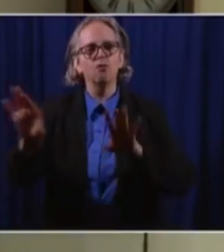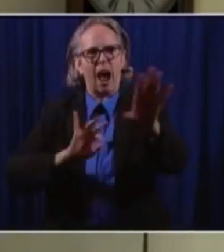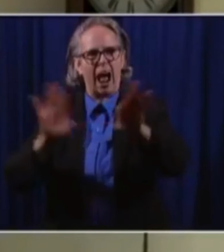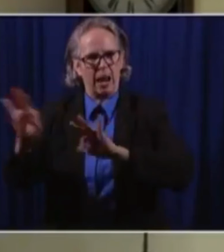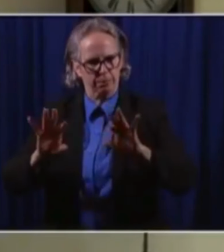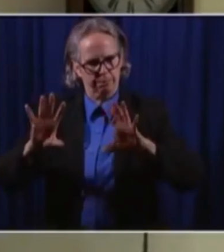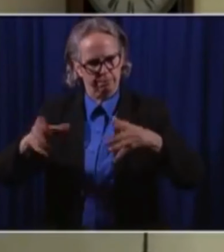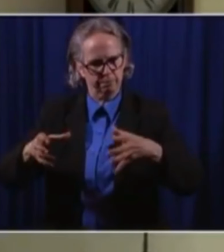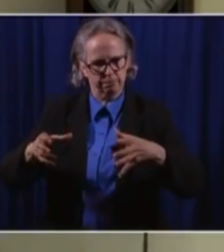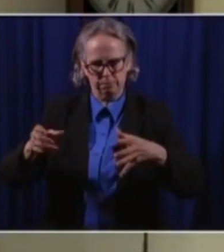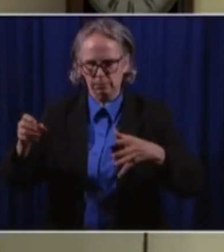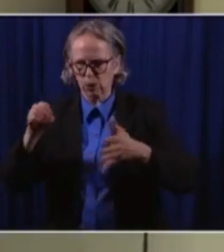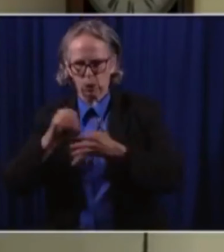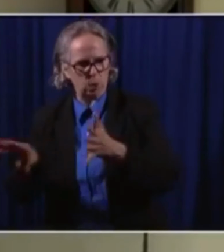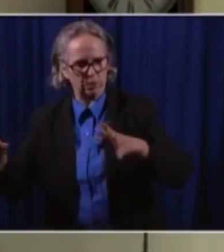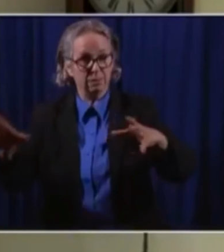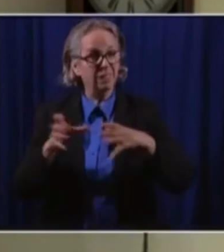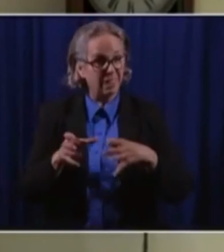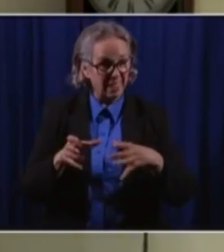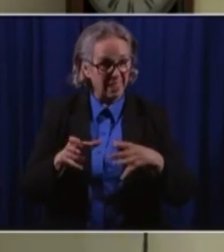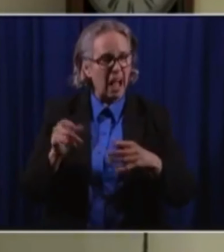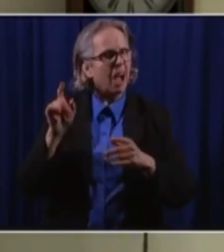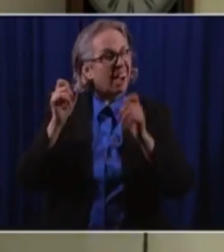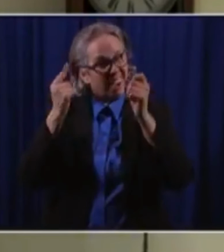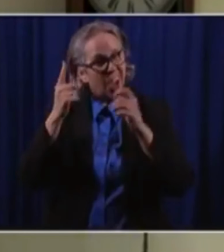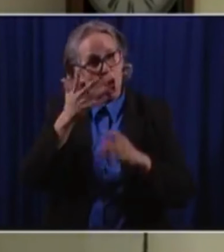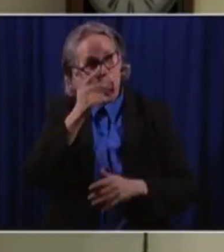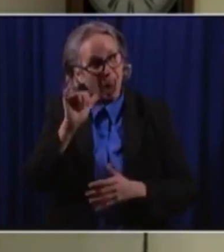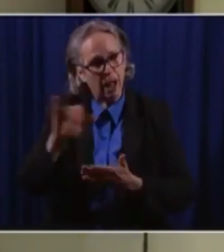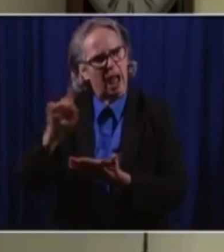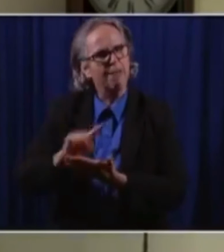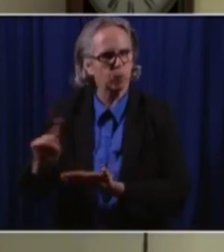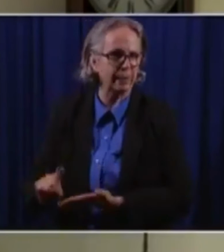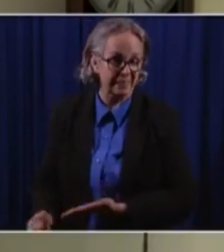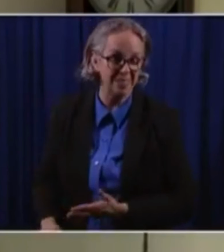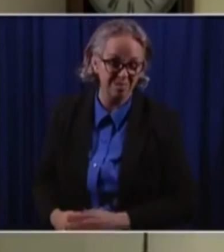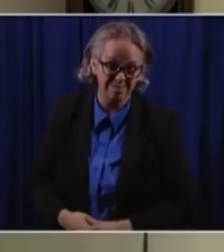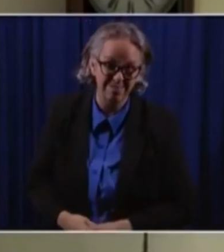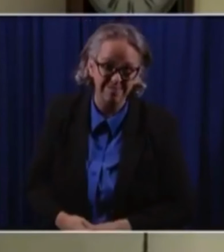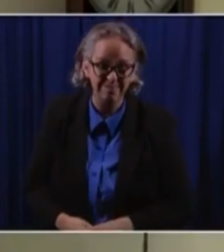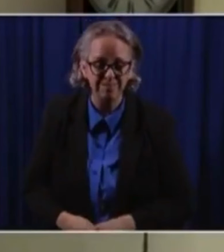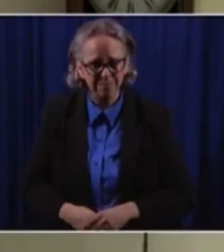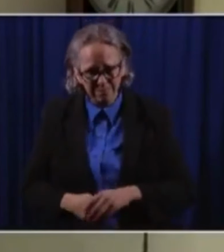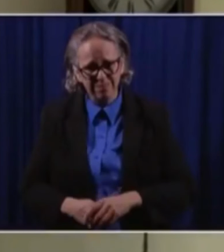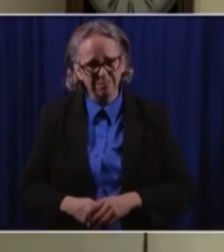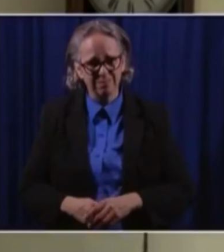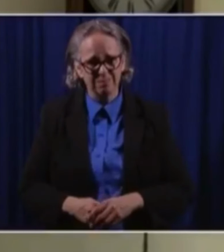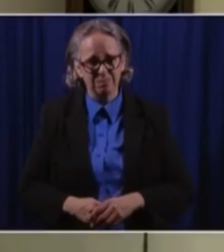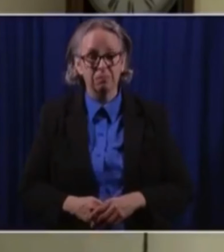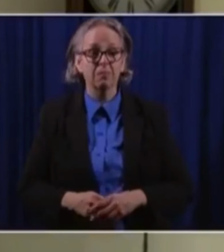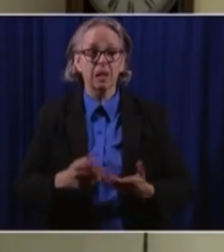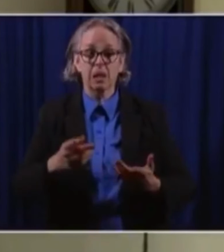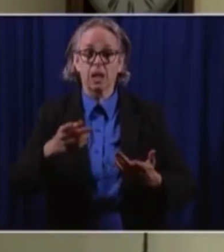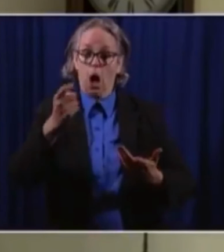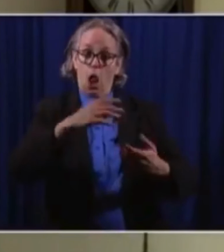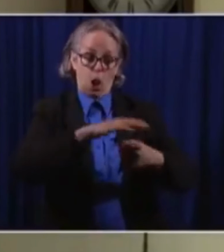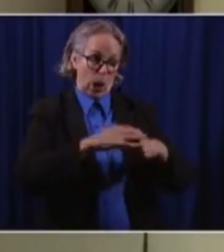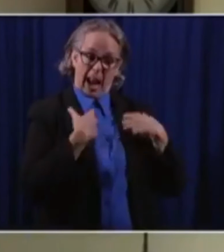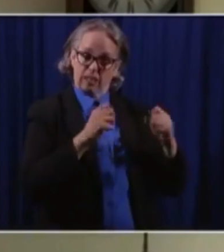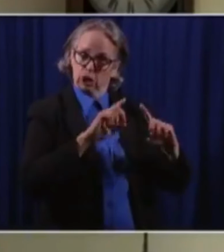that every week. Again, work with the local health department. What they're finding will dictate how much